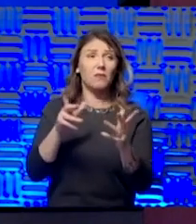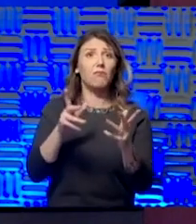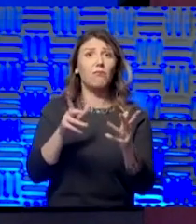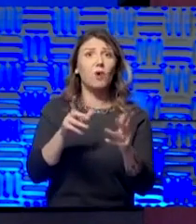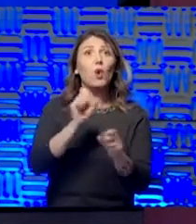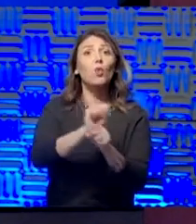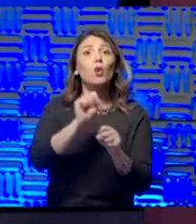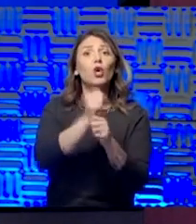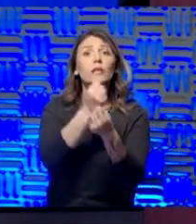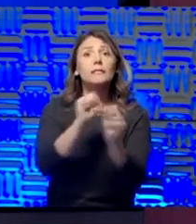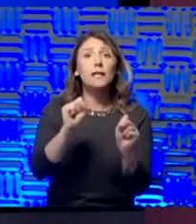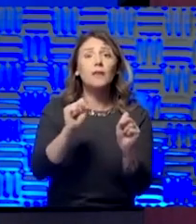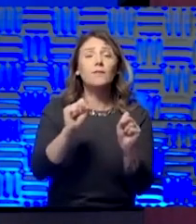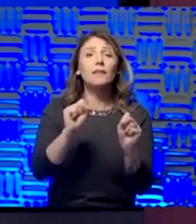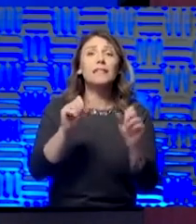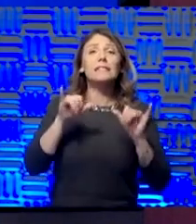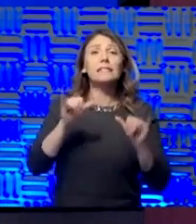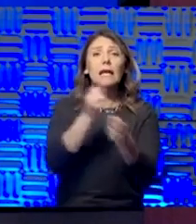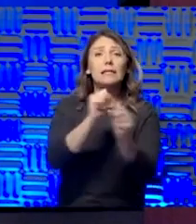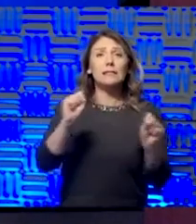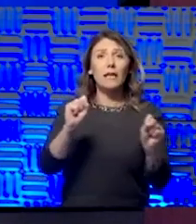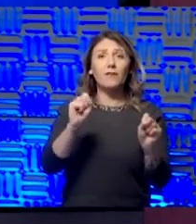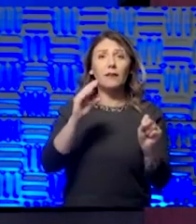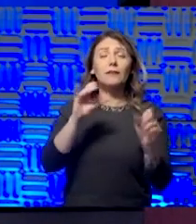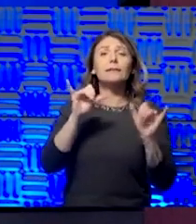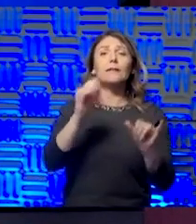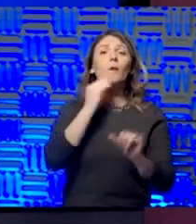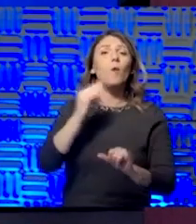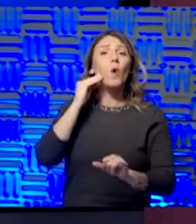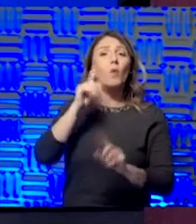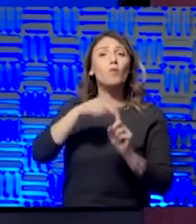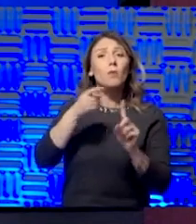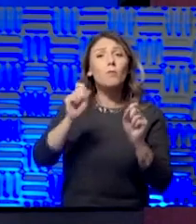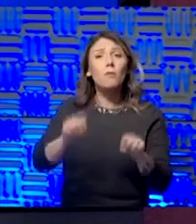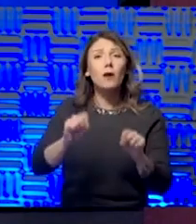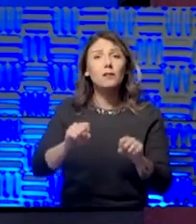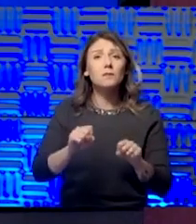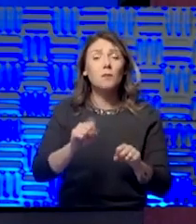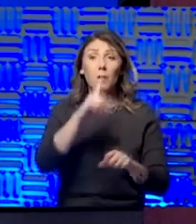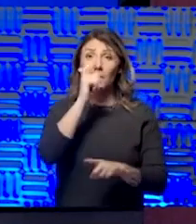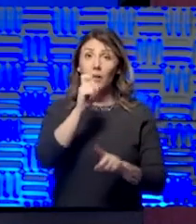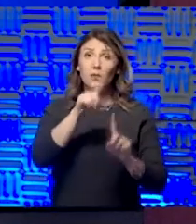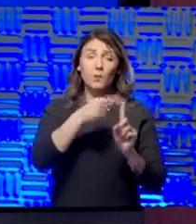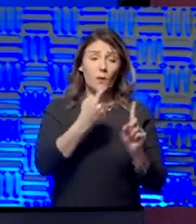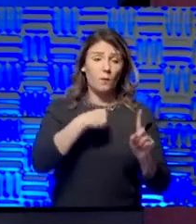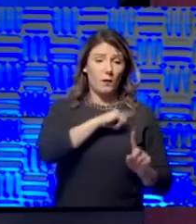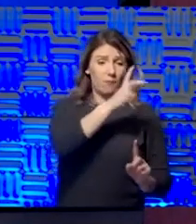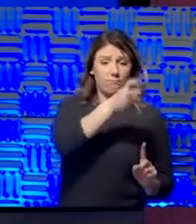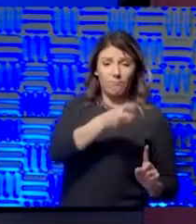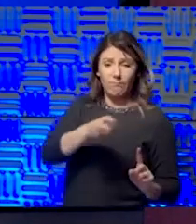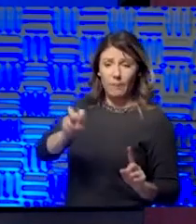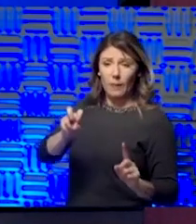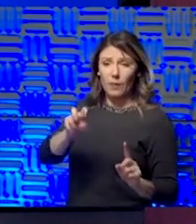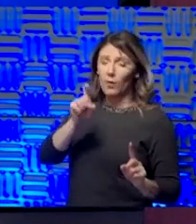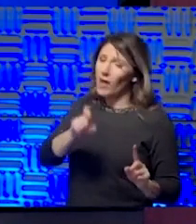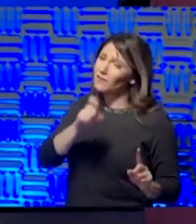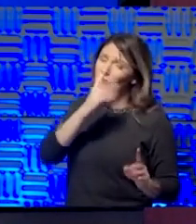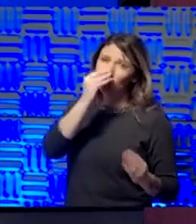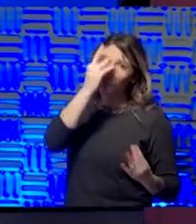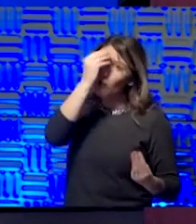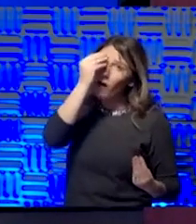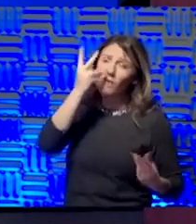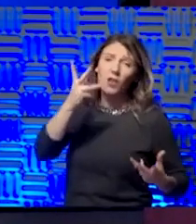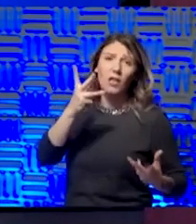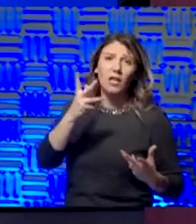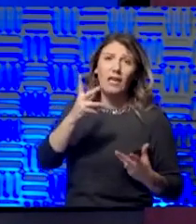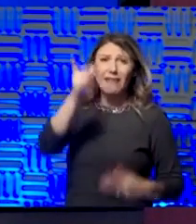work safe, stay safe, stay home when you can. Because as we make that transition, we have to do it thoughtfully and logically.